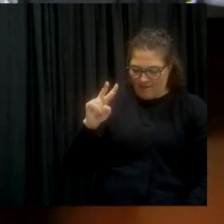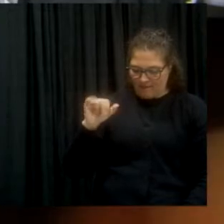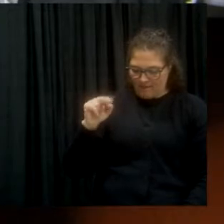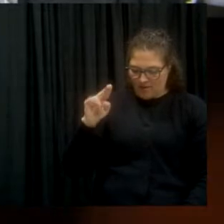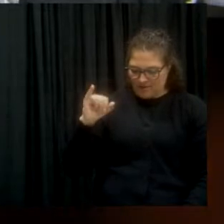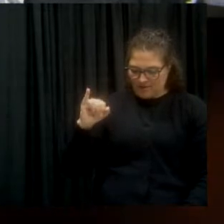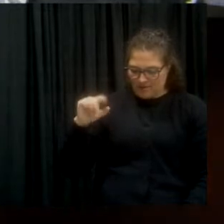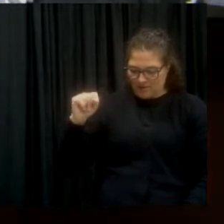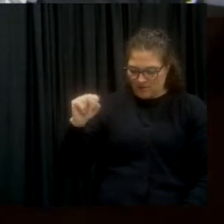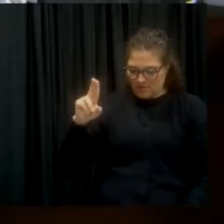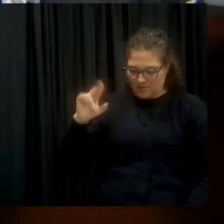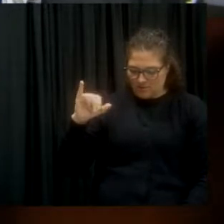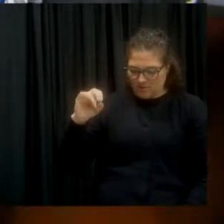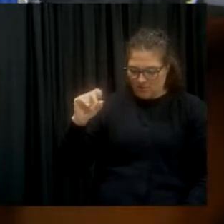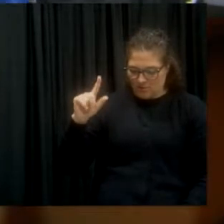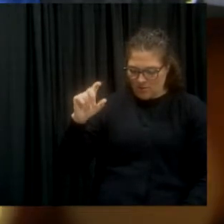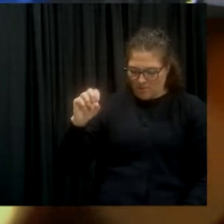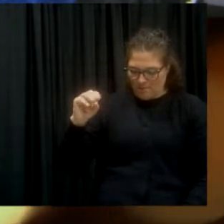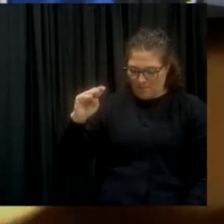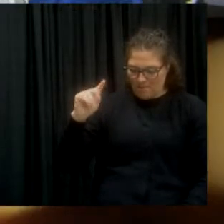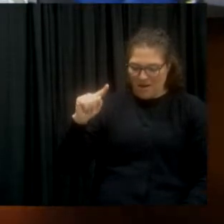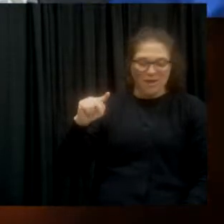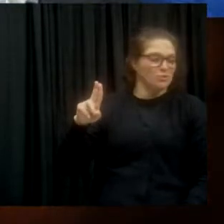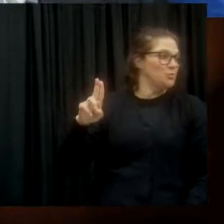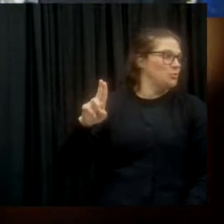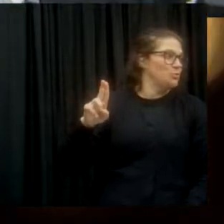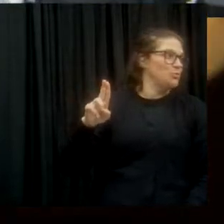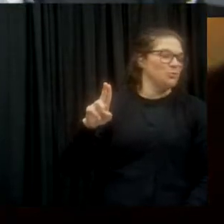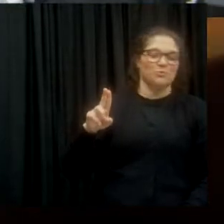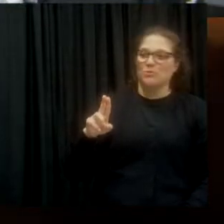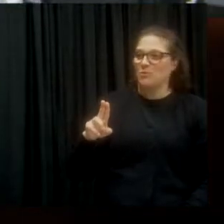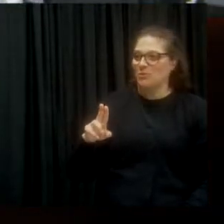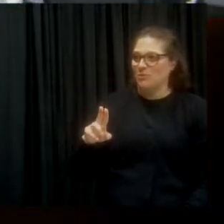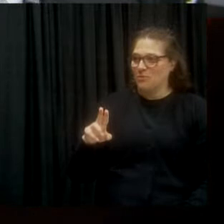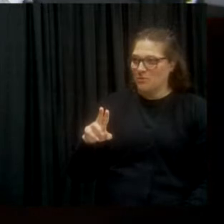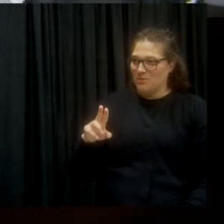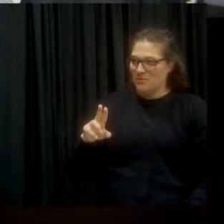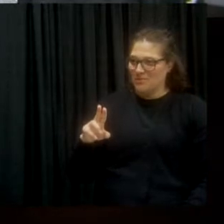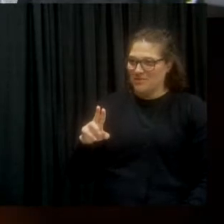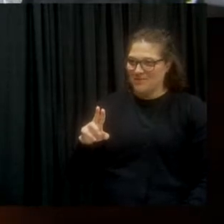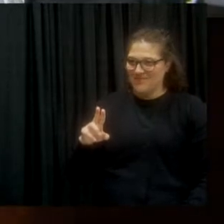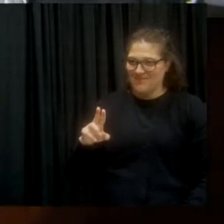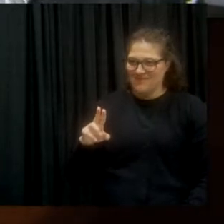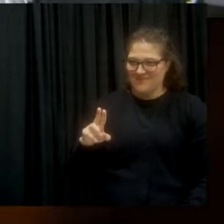Leovani Tuli, Tuli Olemautu.